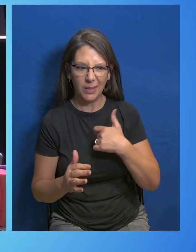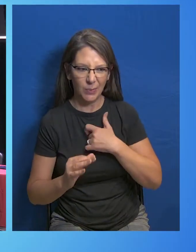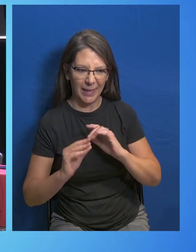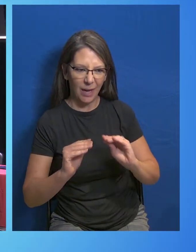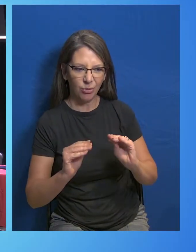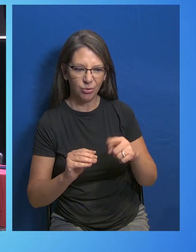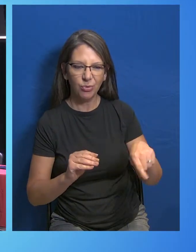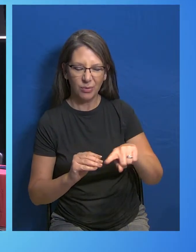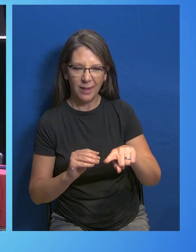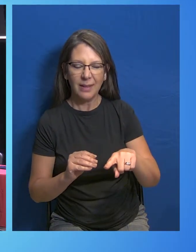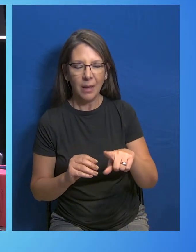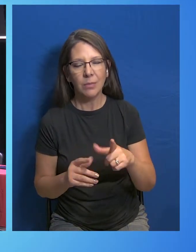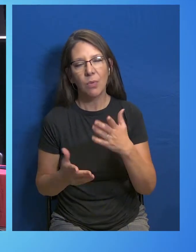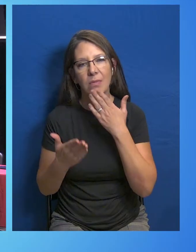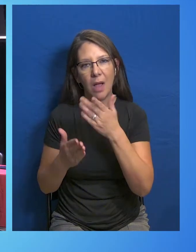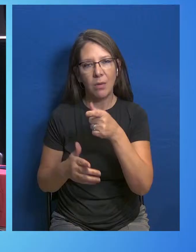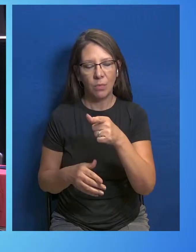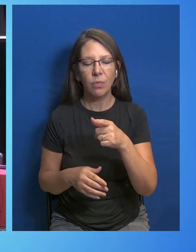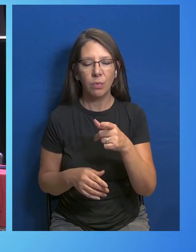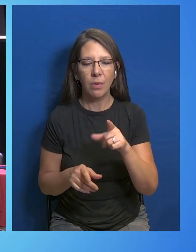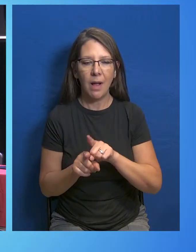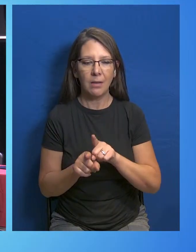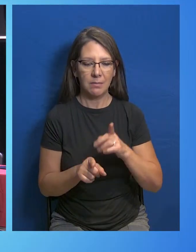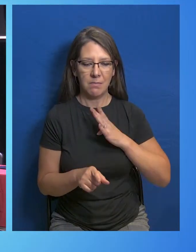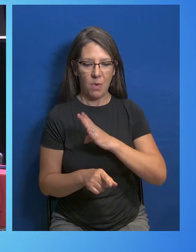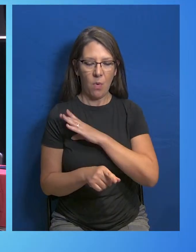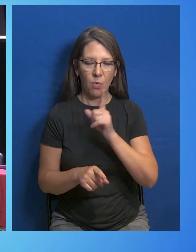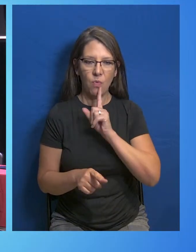as the board being at the helm of that for us.